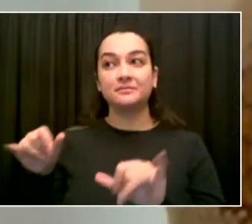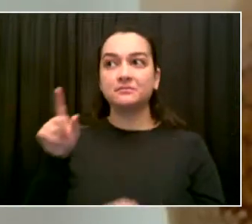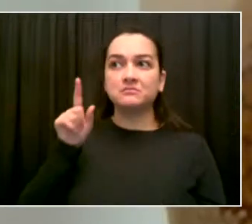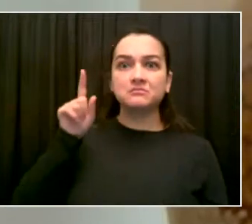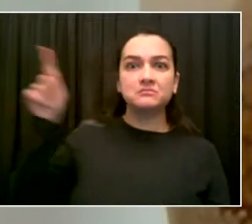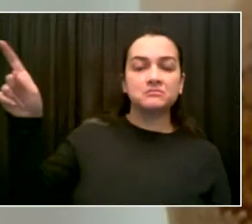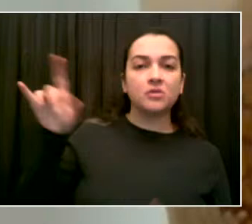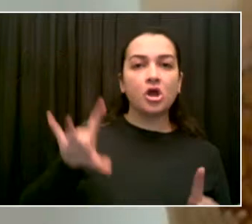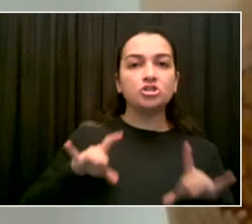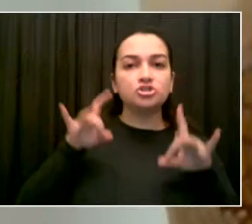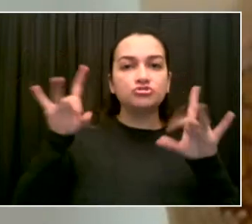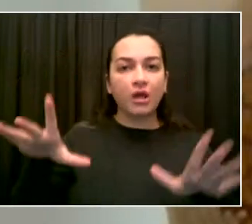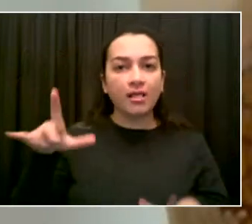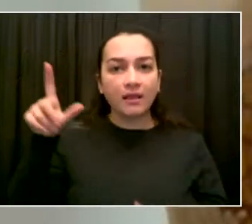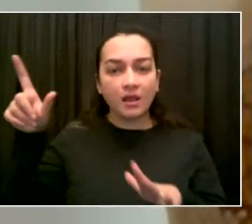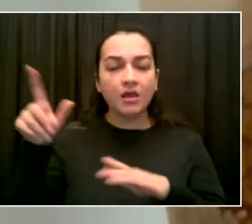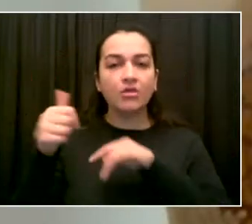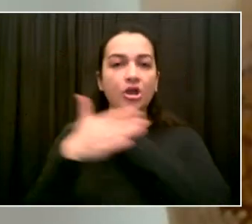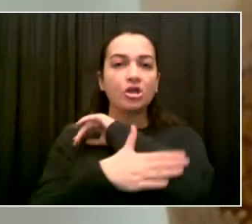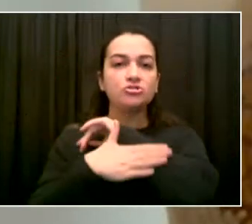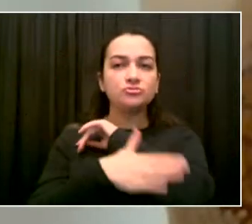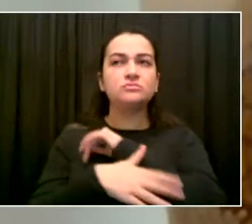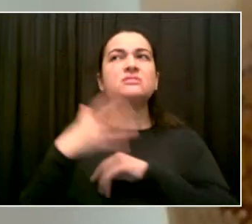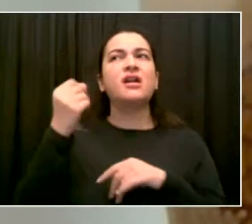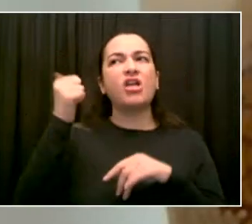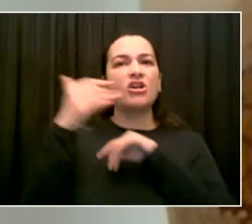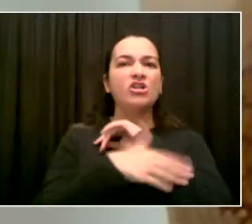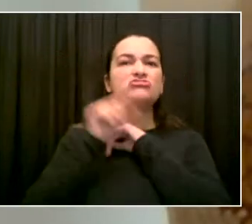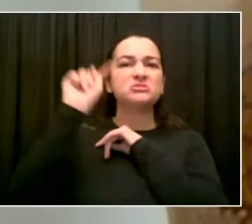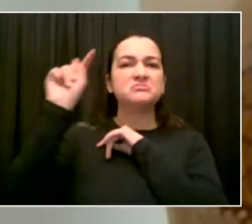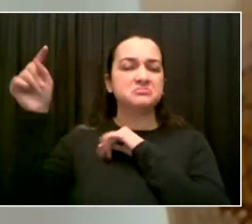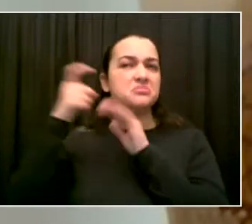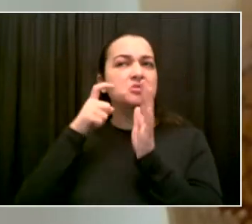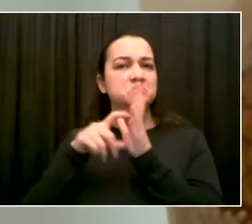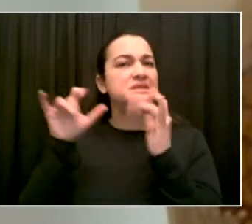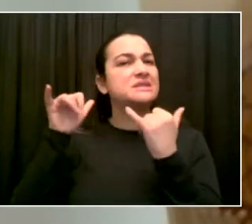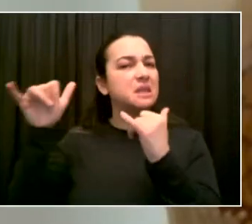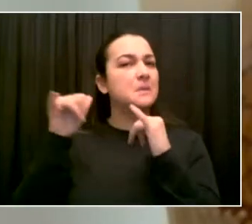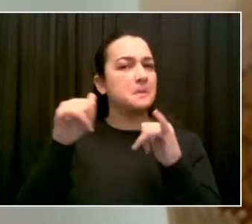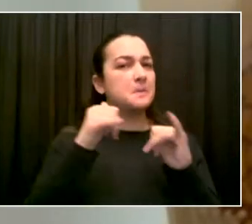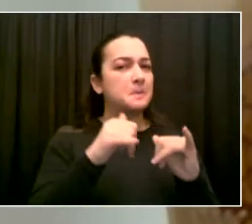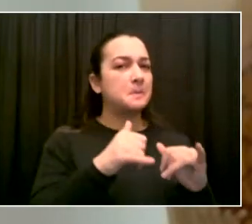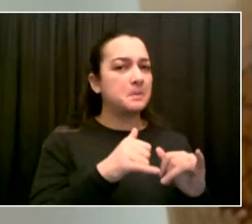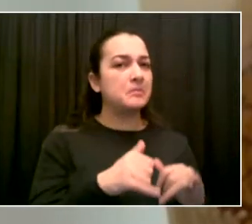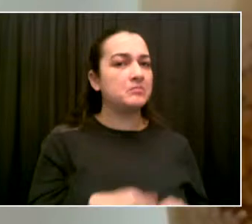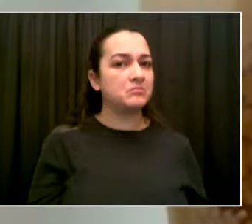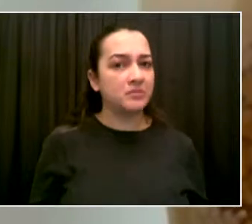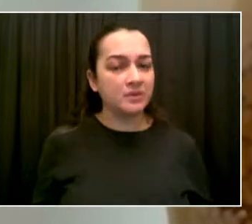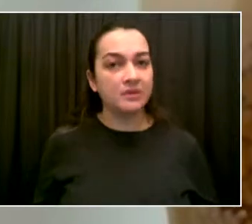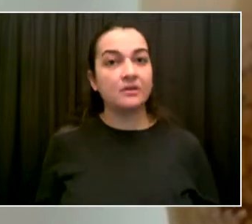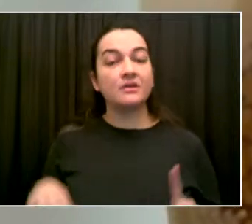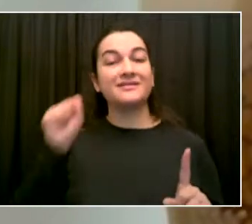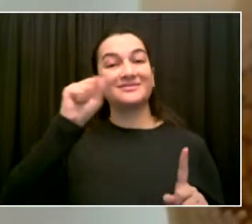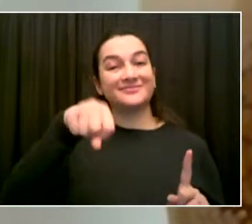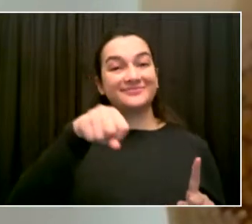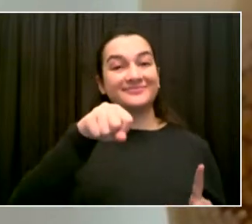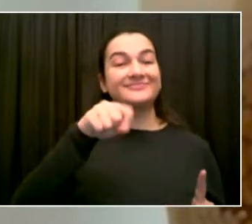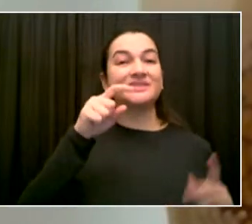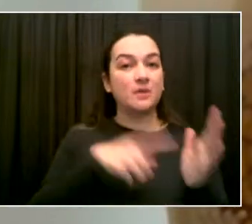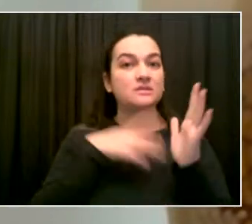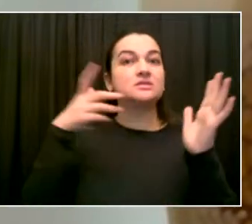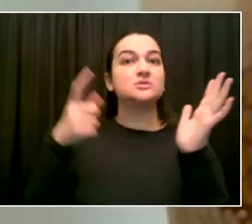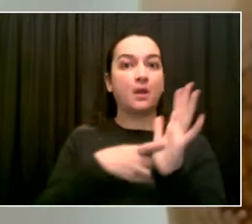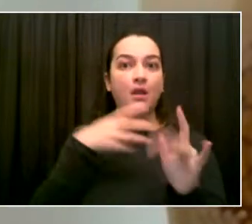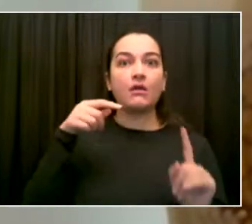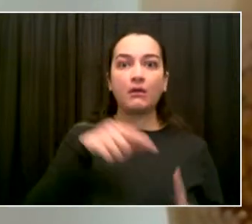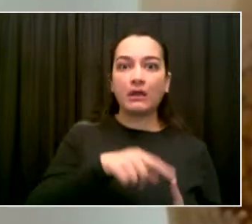even cause outbreaks, the majority of the time that there are transmission events, they are introduced by adults. Right. And so that's one of the reasons it's so